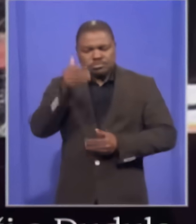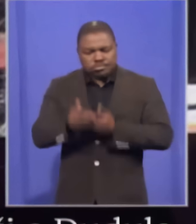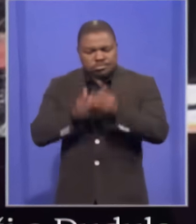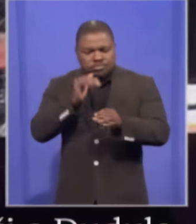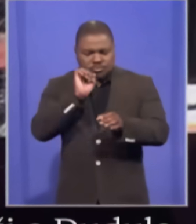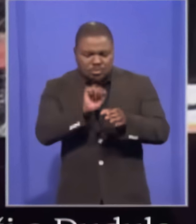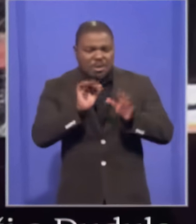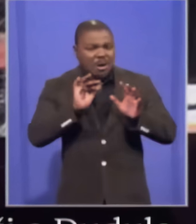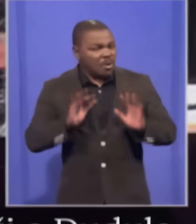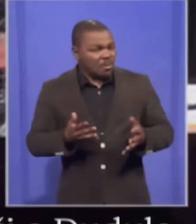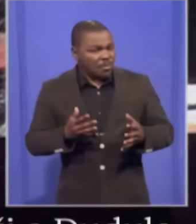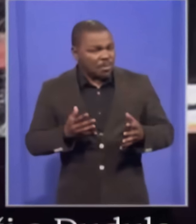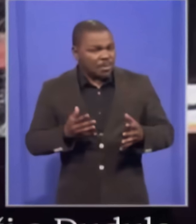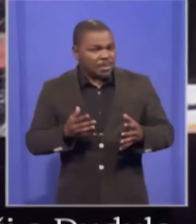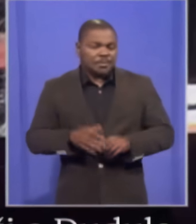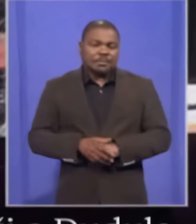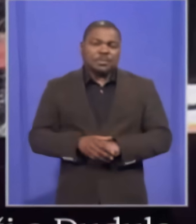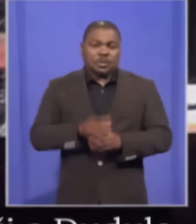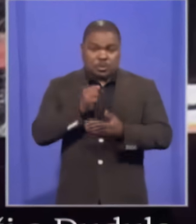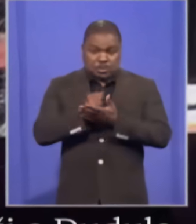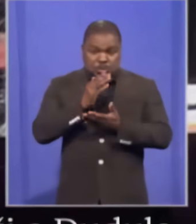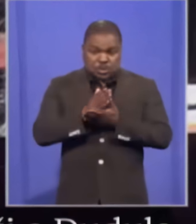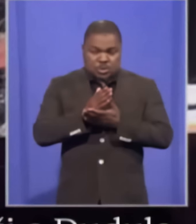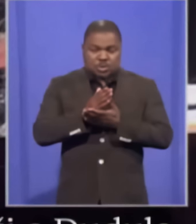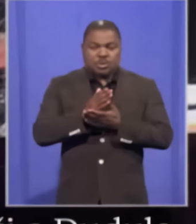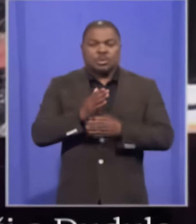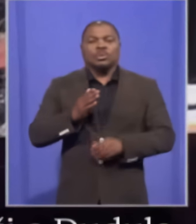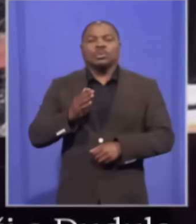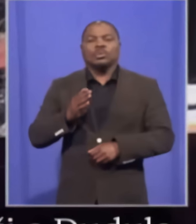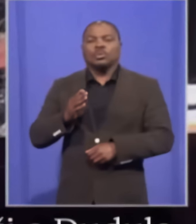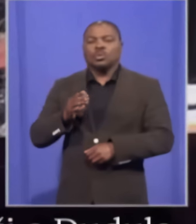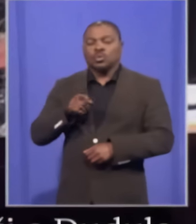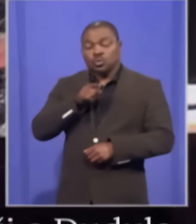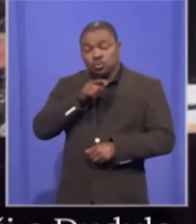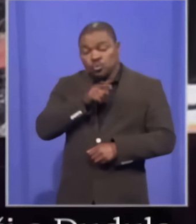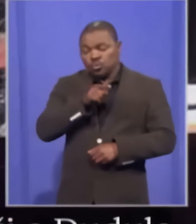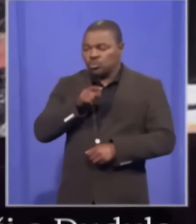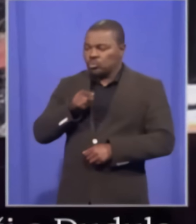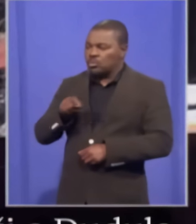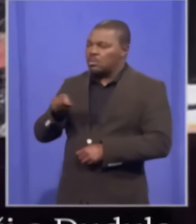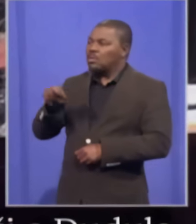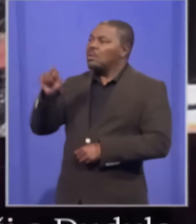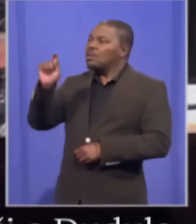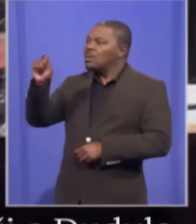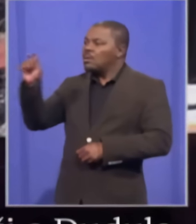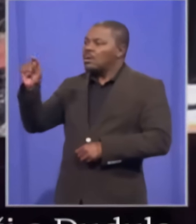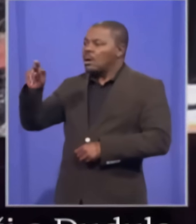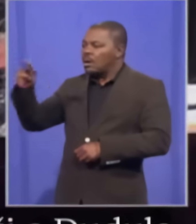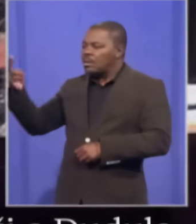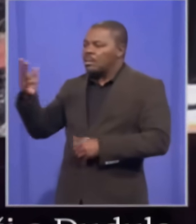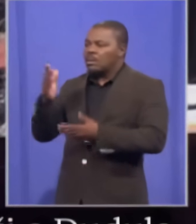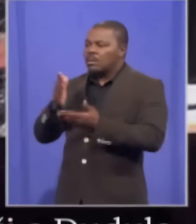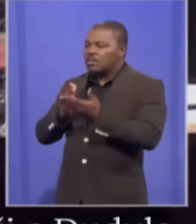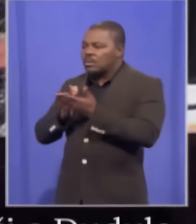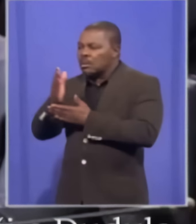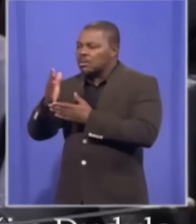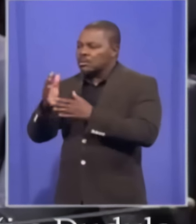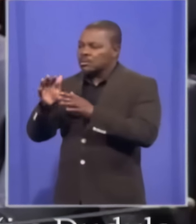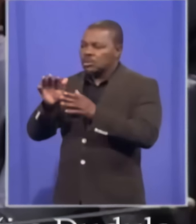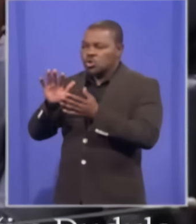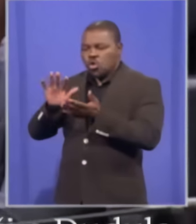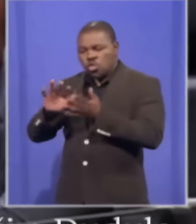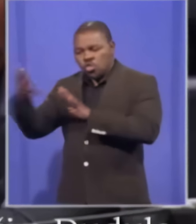that you do not violate the rights that have been enshrined